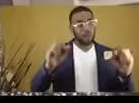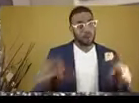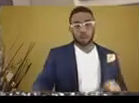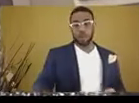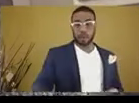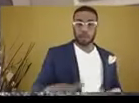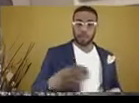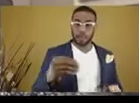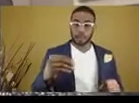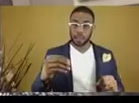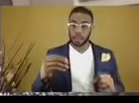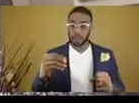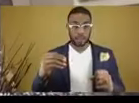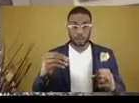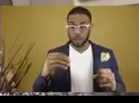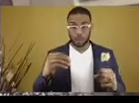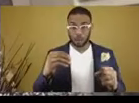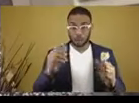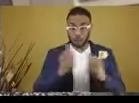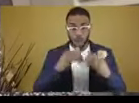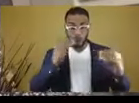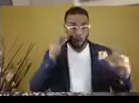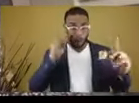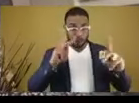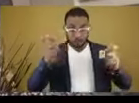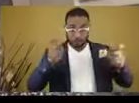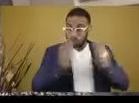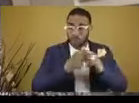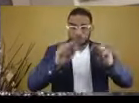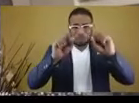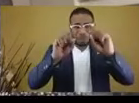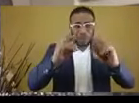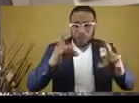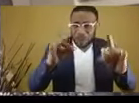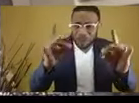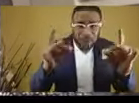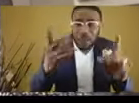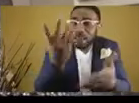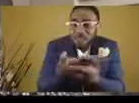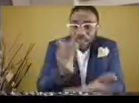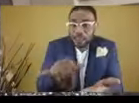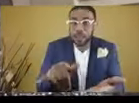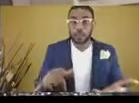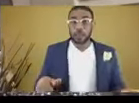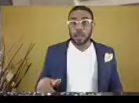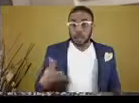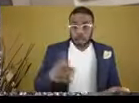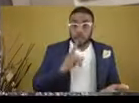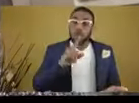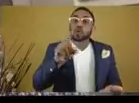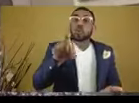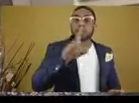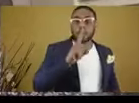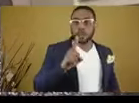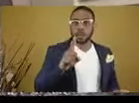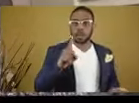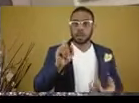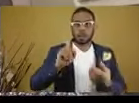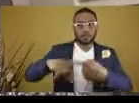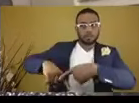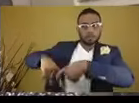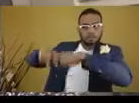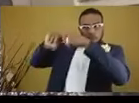and houselessness that people are dealing with. The fact that there's supposed to be a moratorium